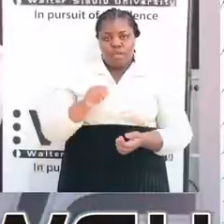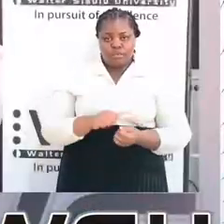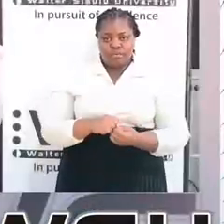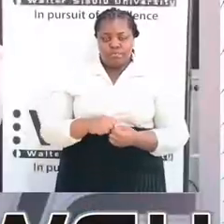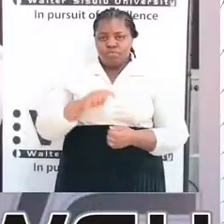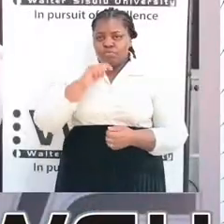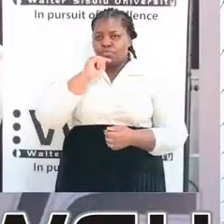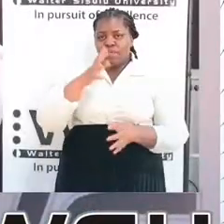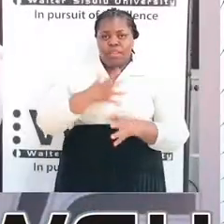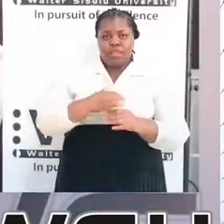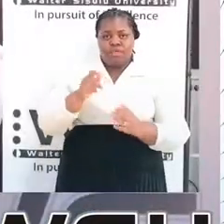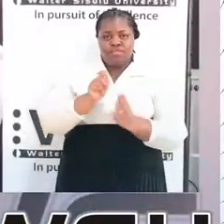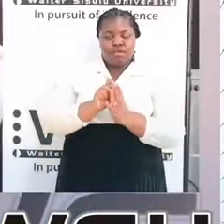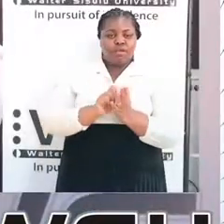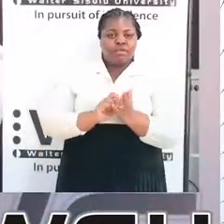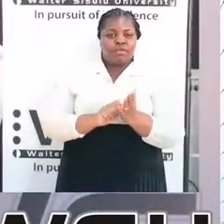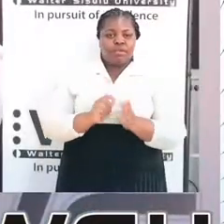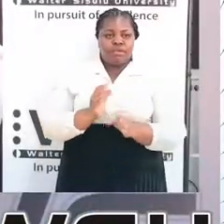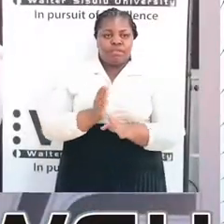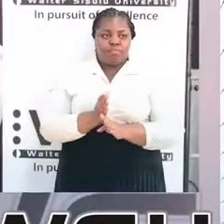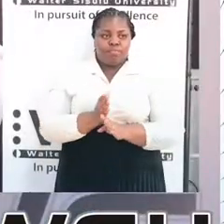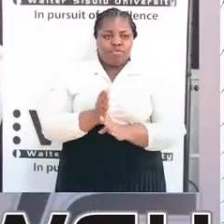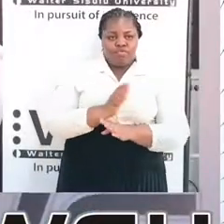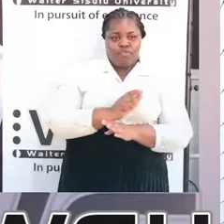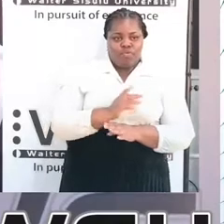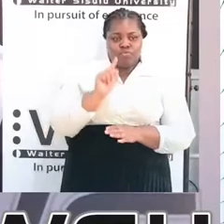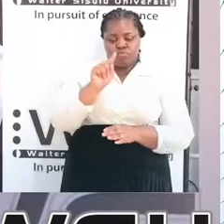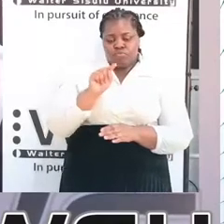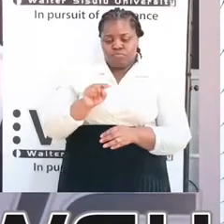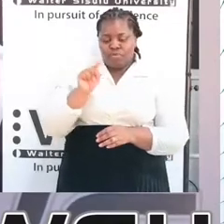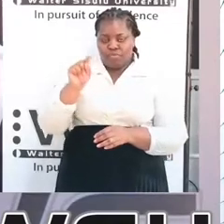is never written without any punctuation marks.